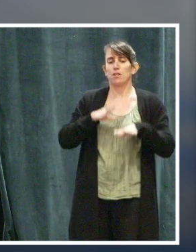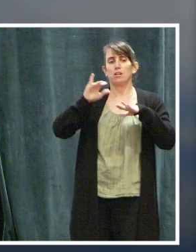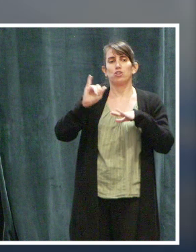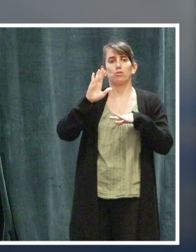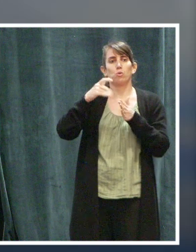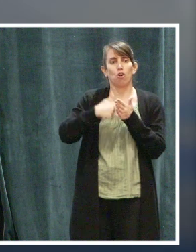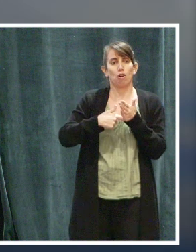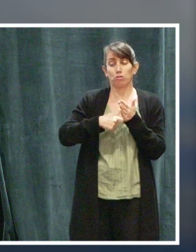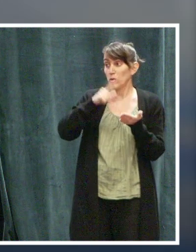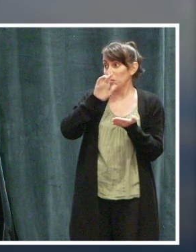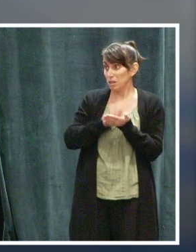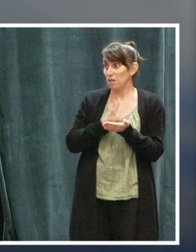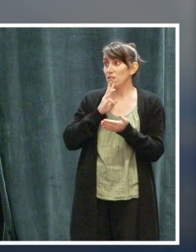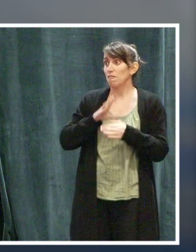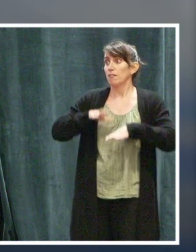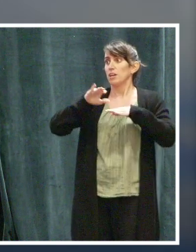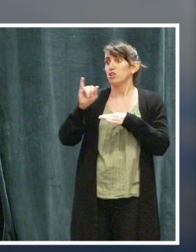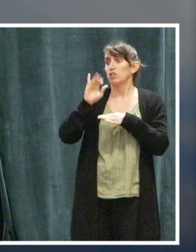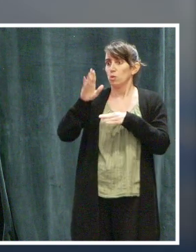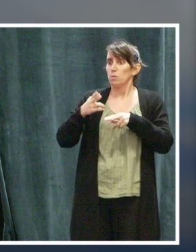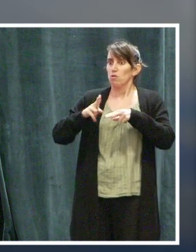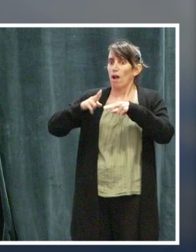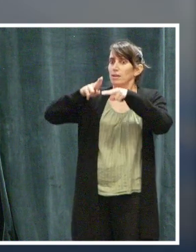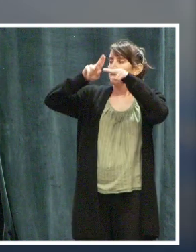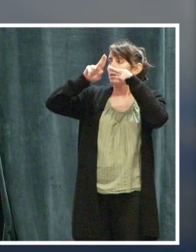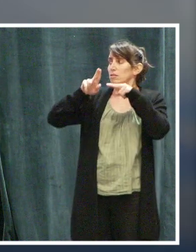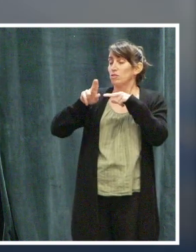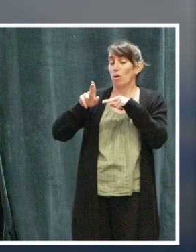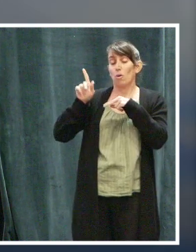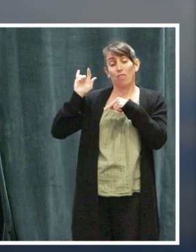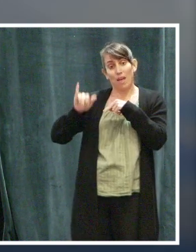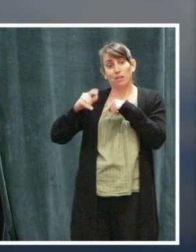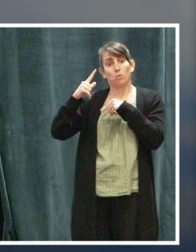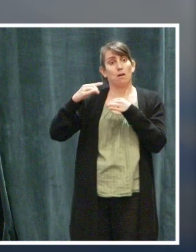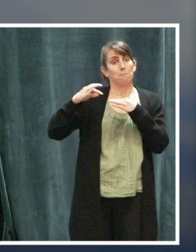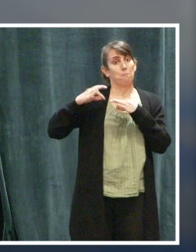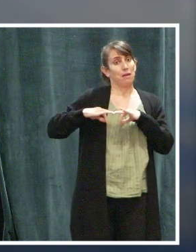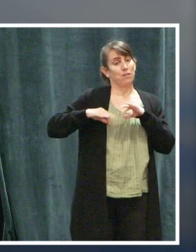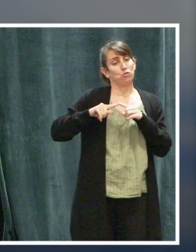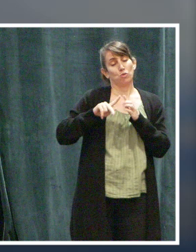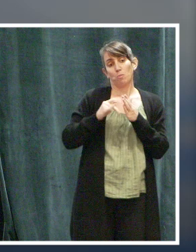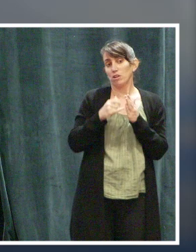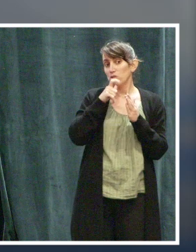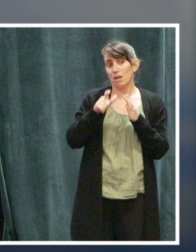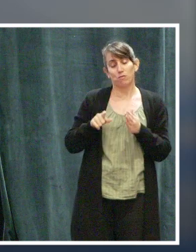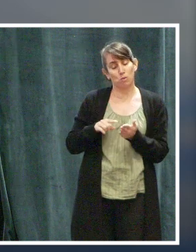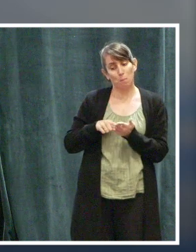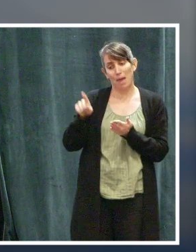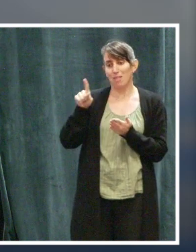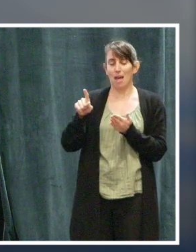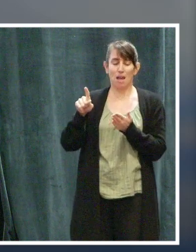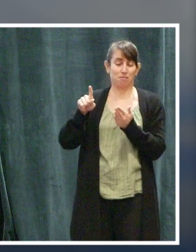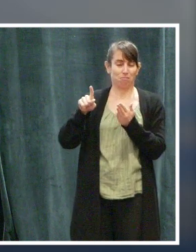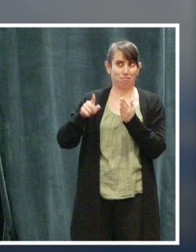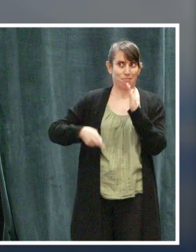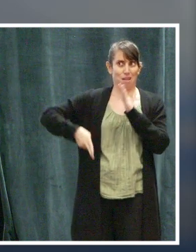rise, and the authority believes that it's a benefit to the project and to its residents to not have to pay those premium flood